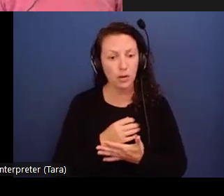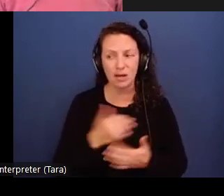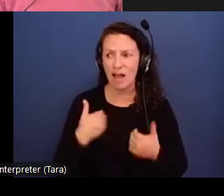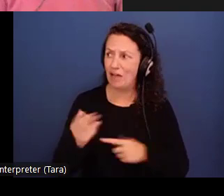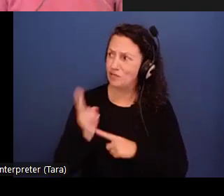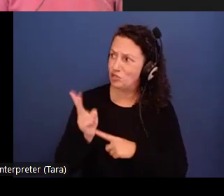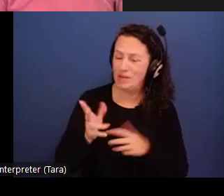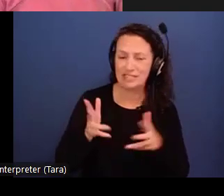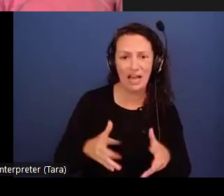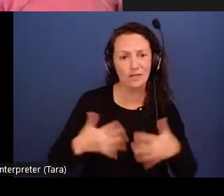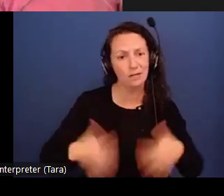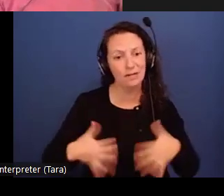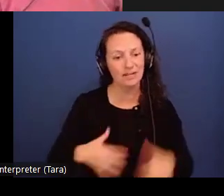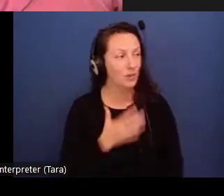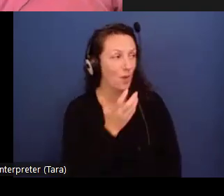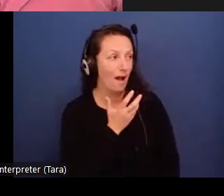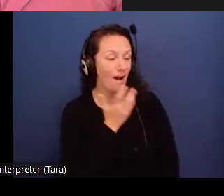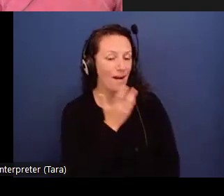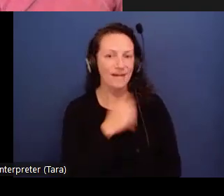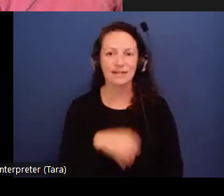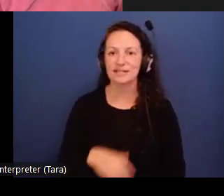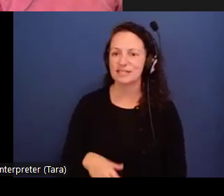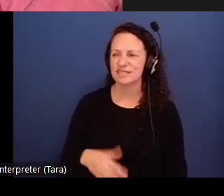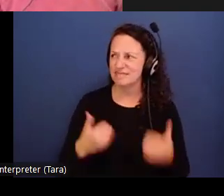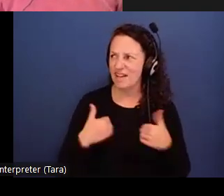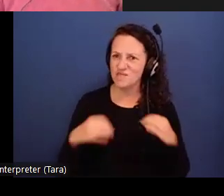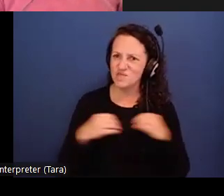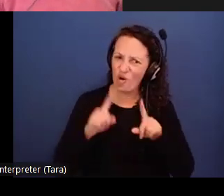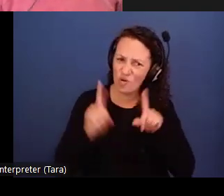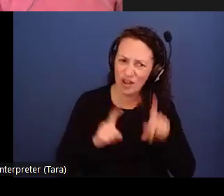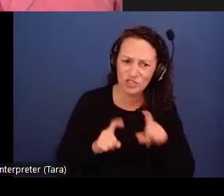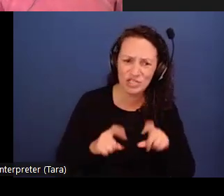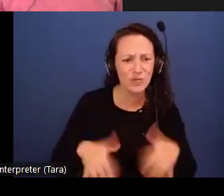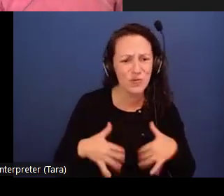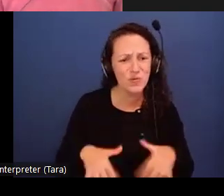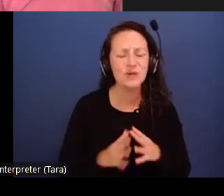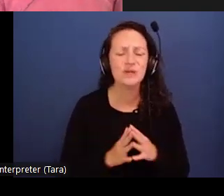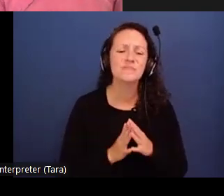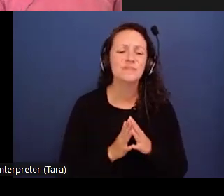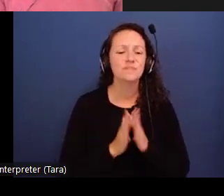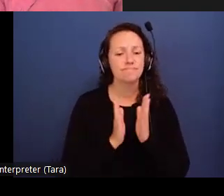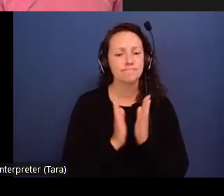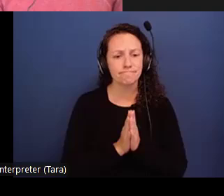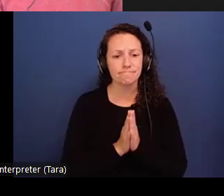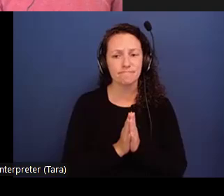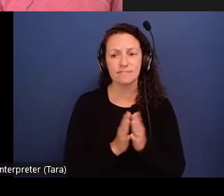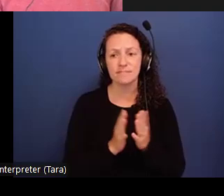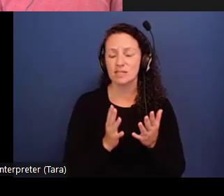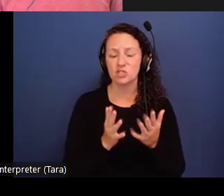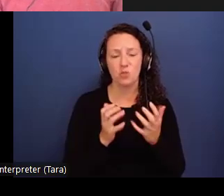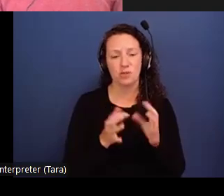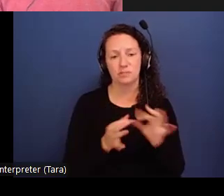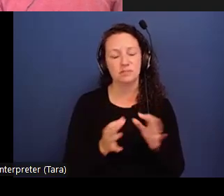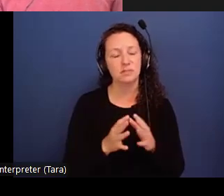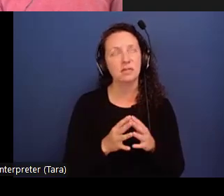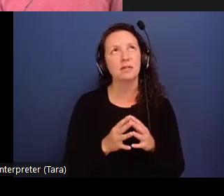minutes. I had so many more questions. Um, but I just want to say, really,